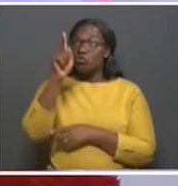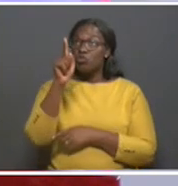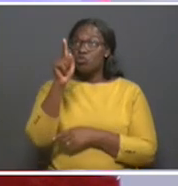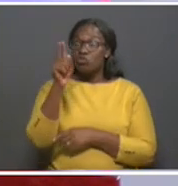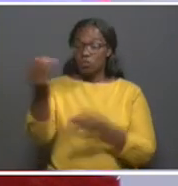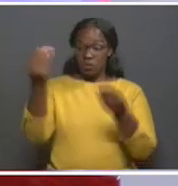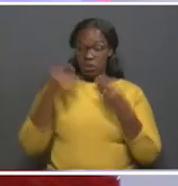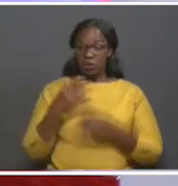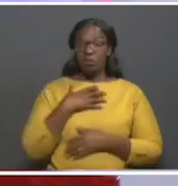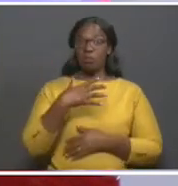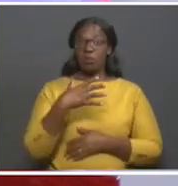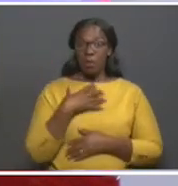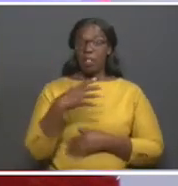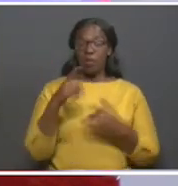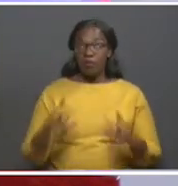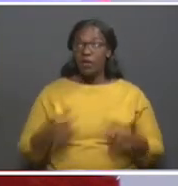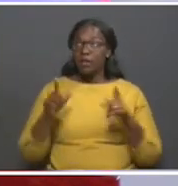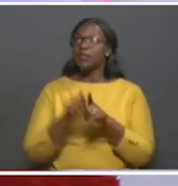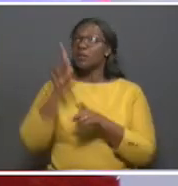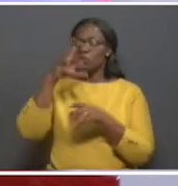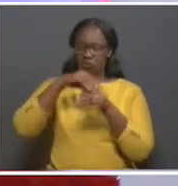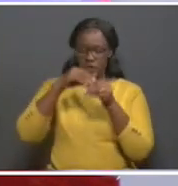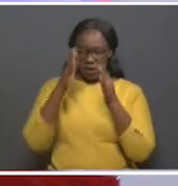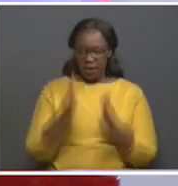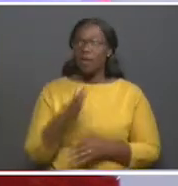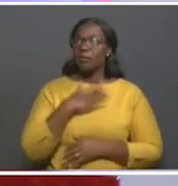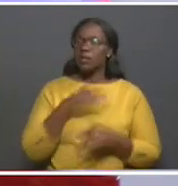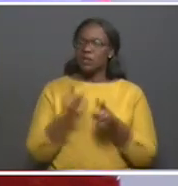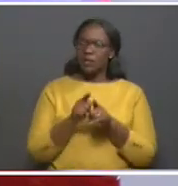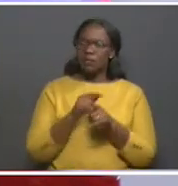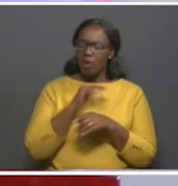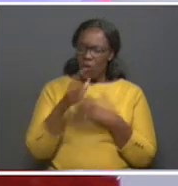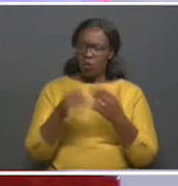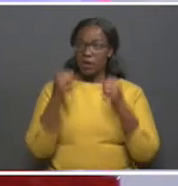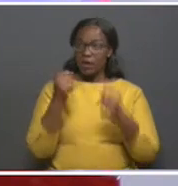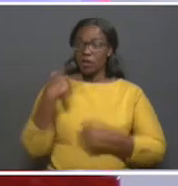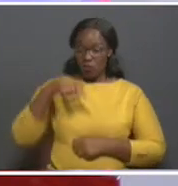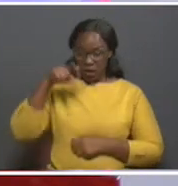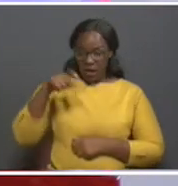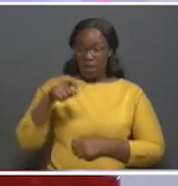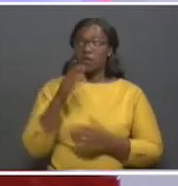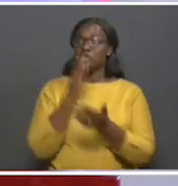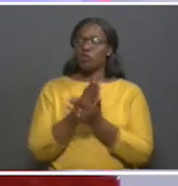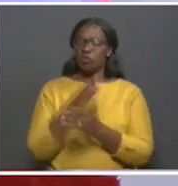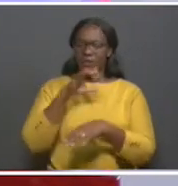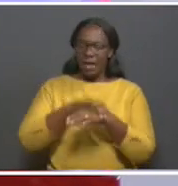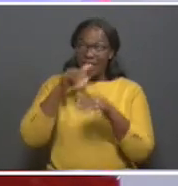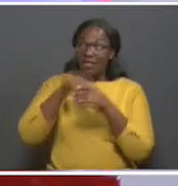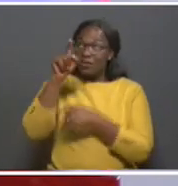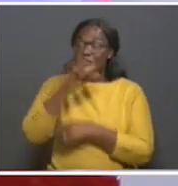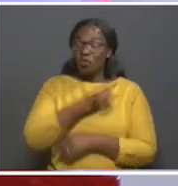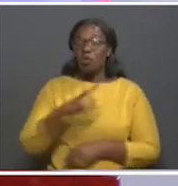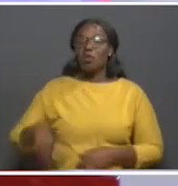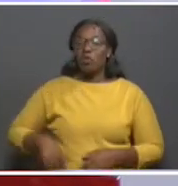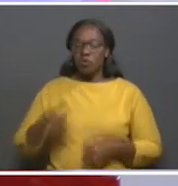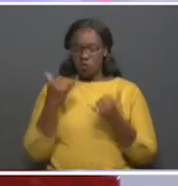gave us the breath of life. You are our creator, and every strength that we need, it is found in you, O God.